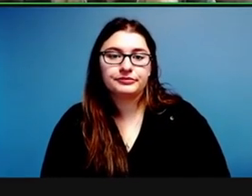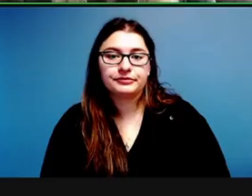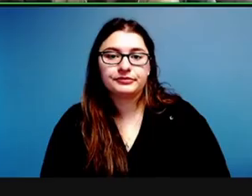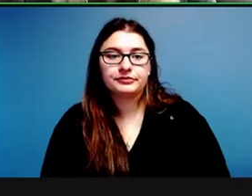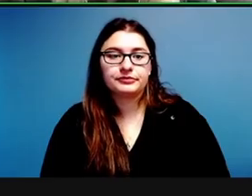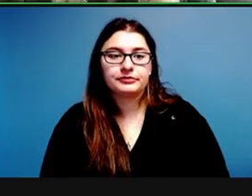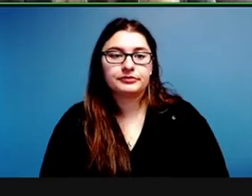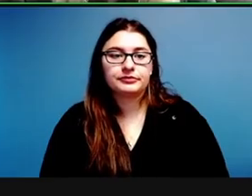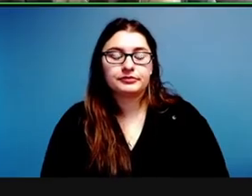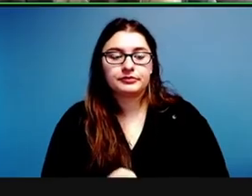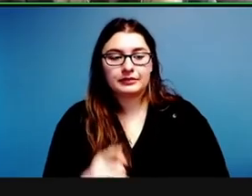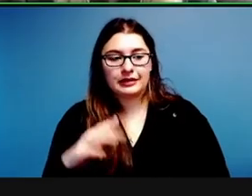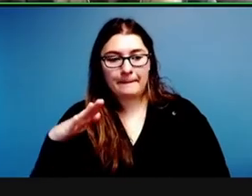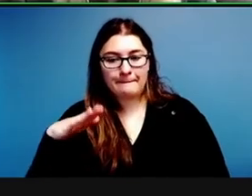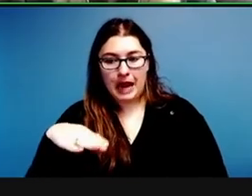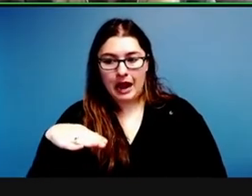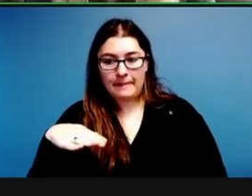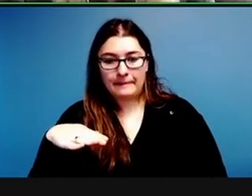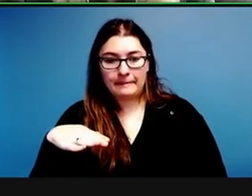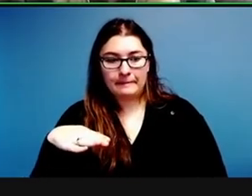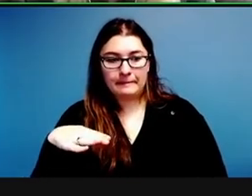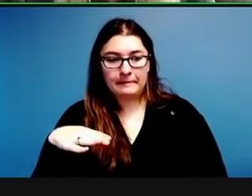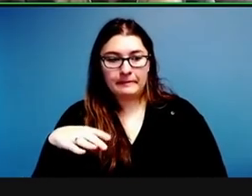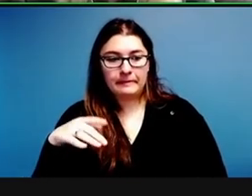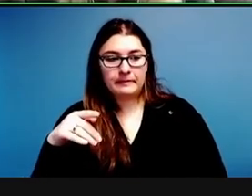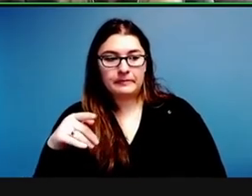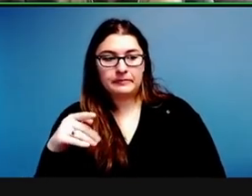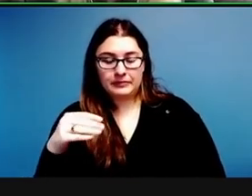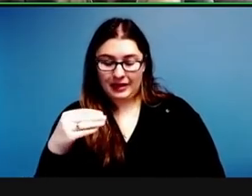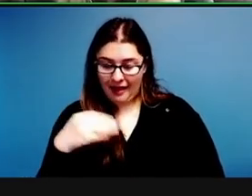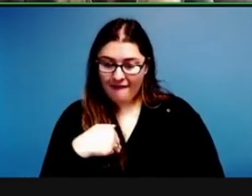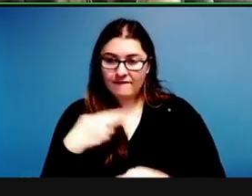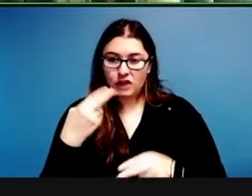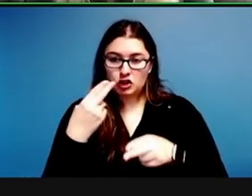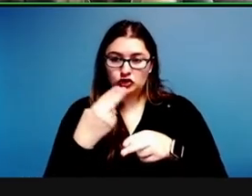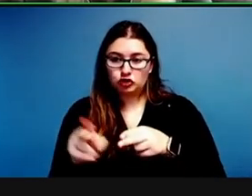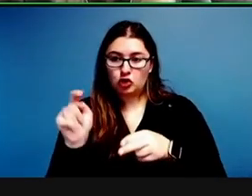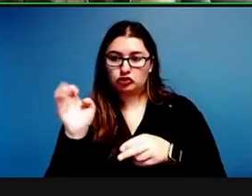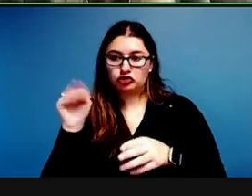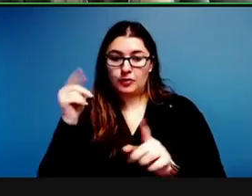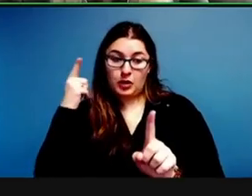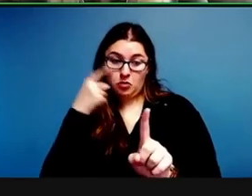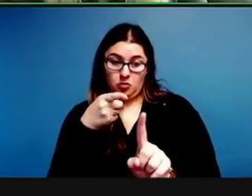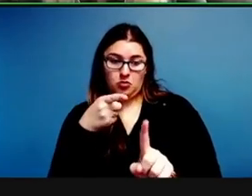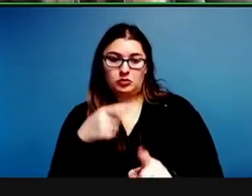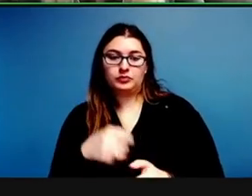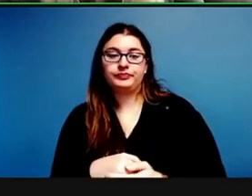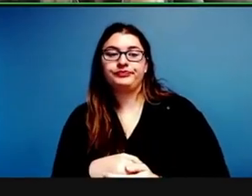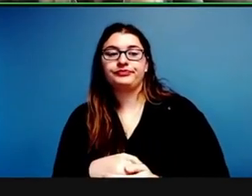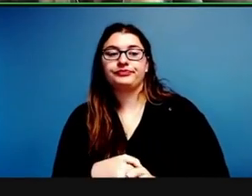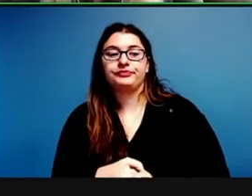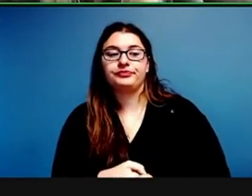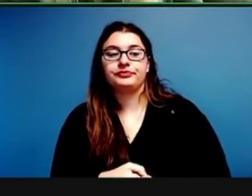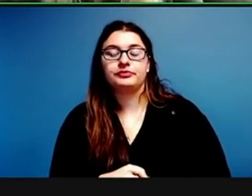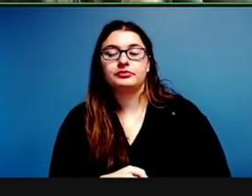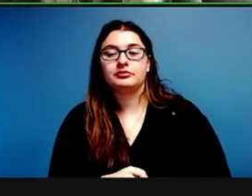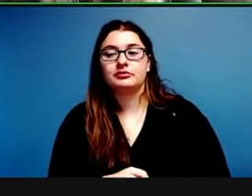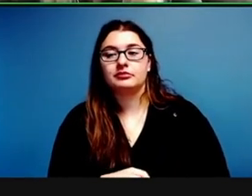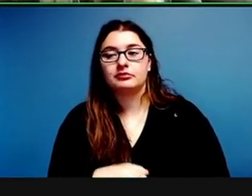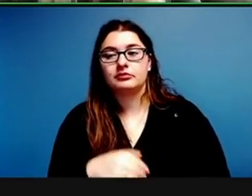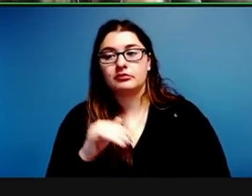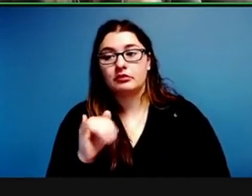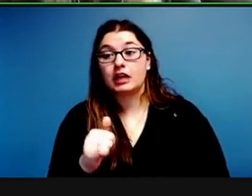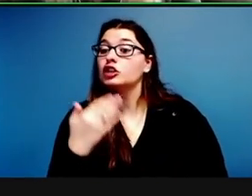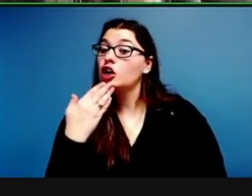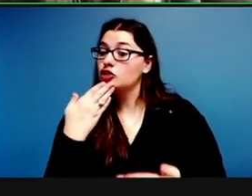And then here at the bottom, you will see that there are short-term objectives filled out. That's actually